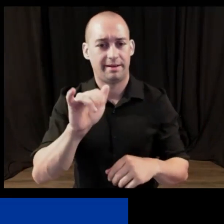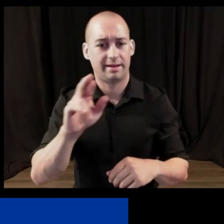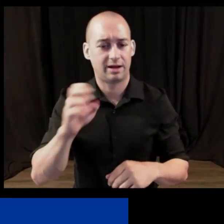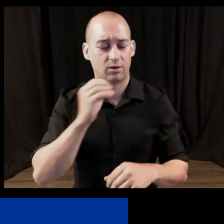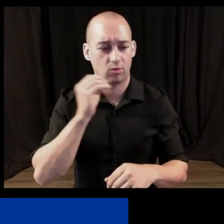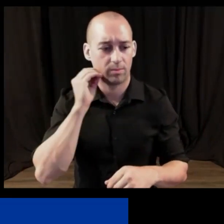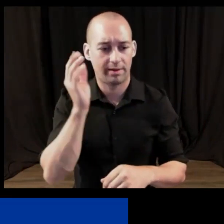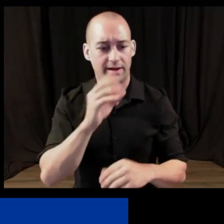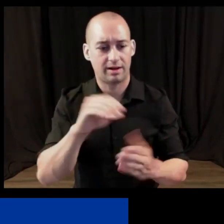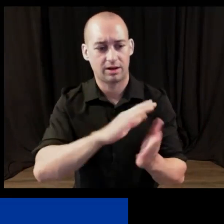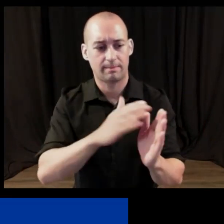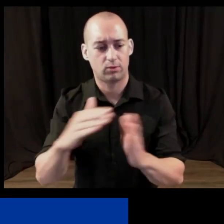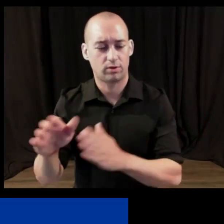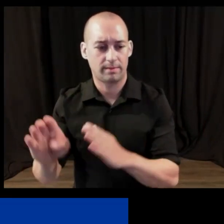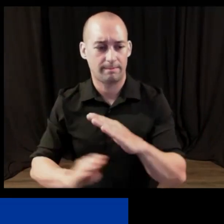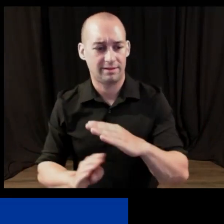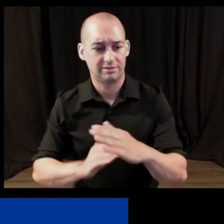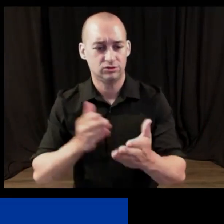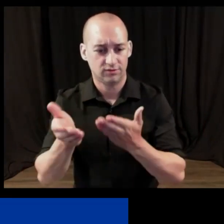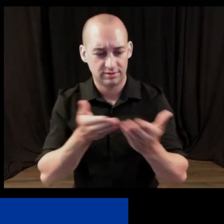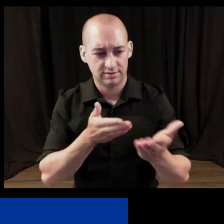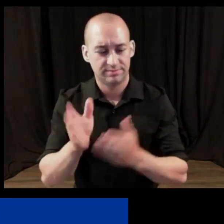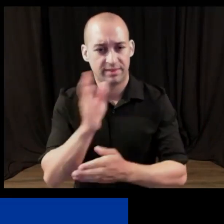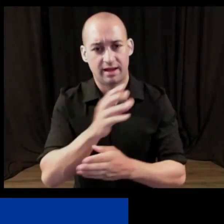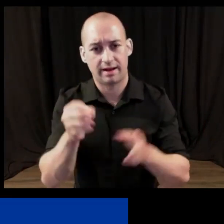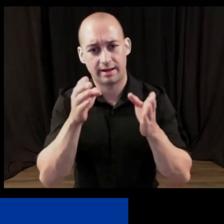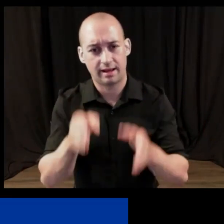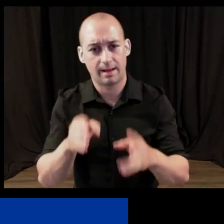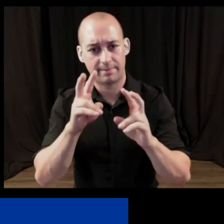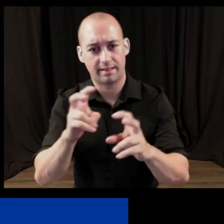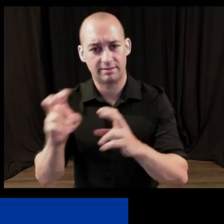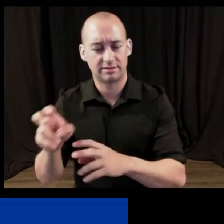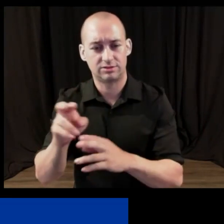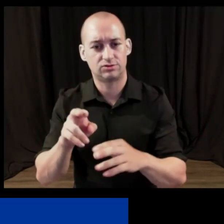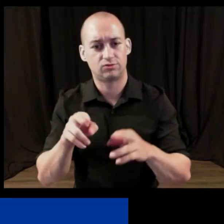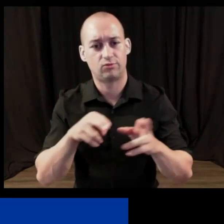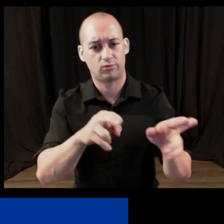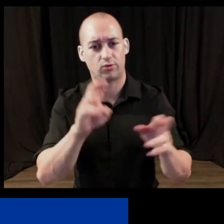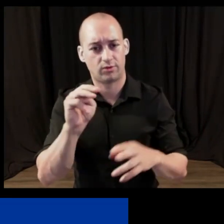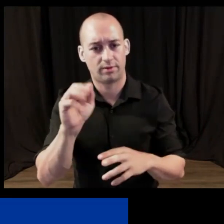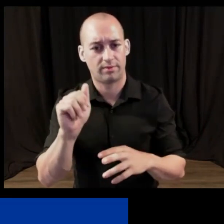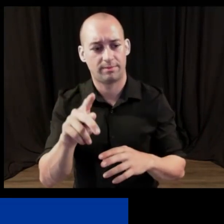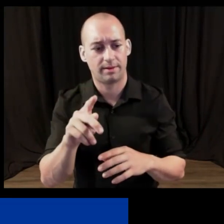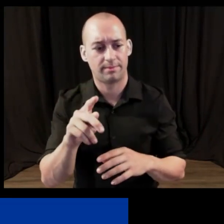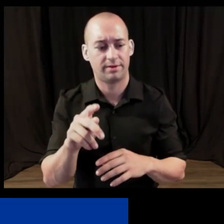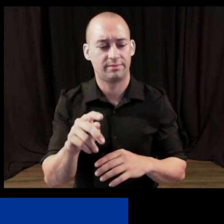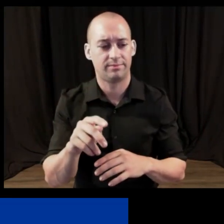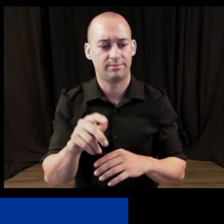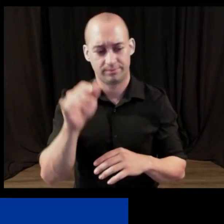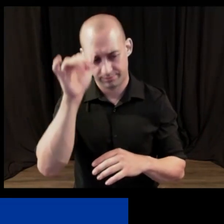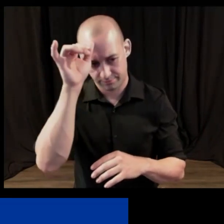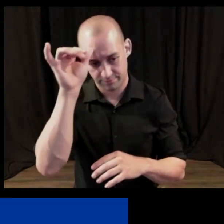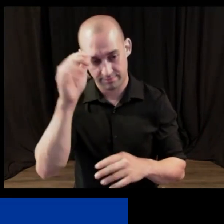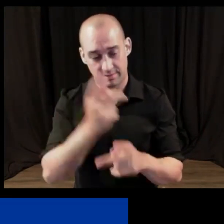but also thinking about our gap analysis and roadmap, and really the important role that